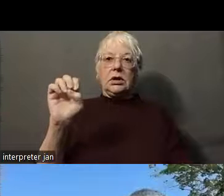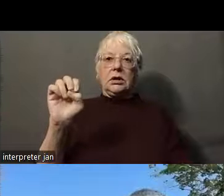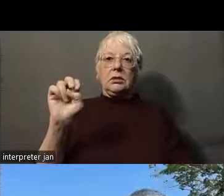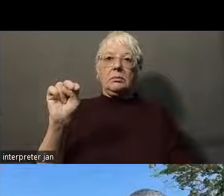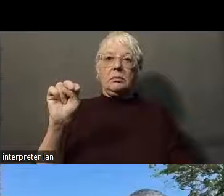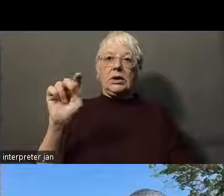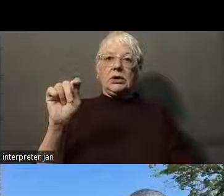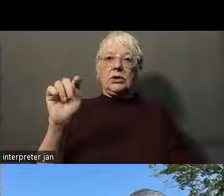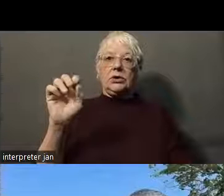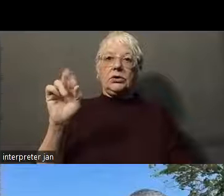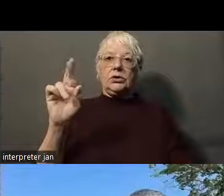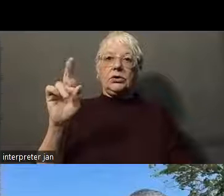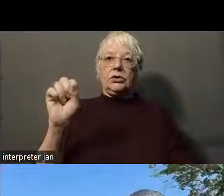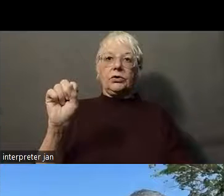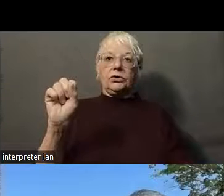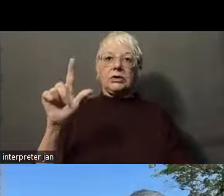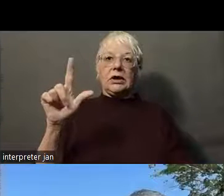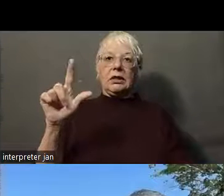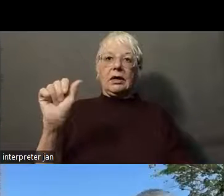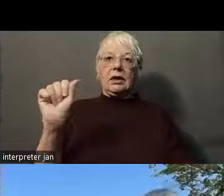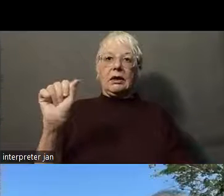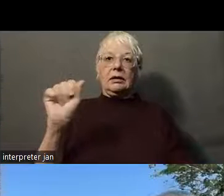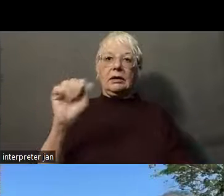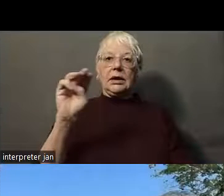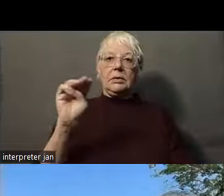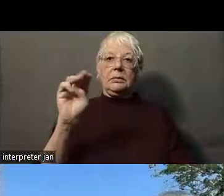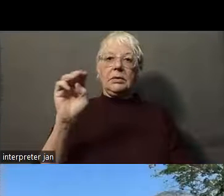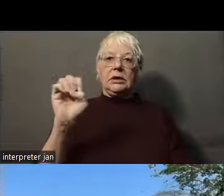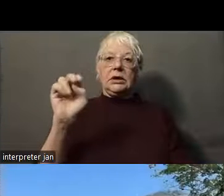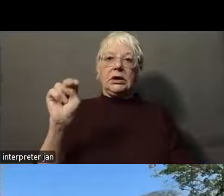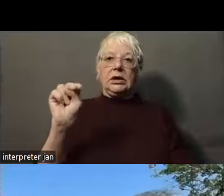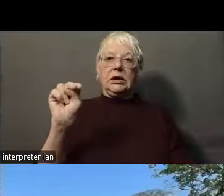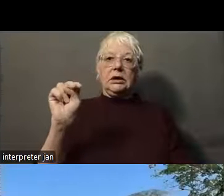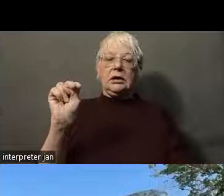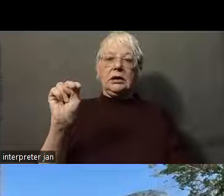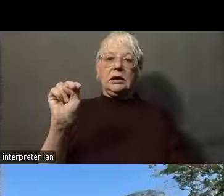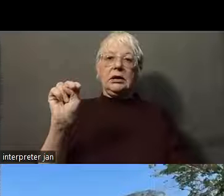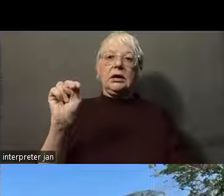www.mentorsla, that's MEN as in Nancy,